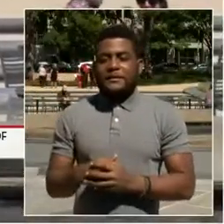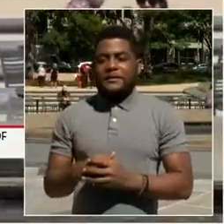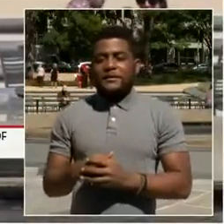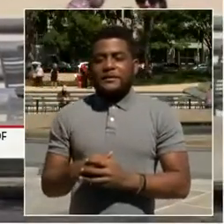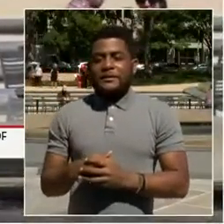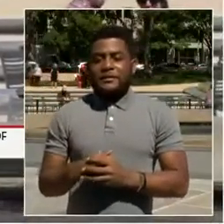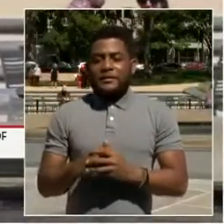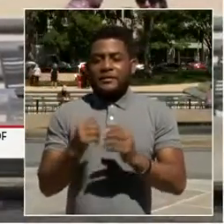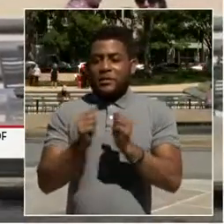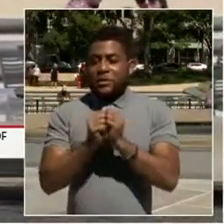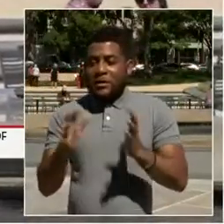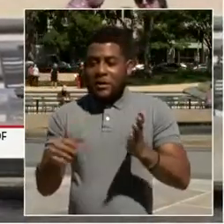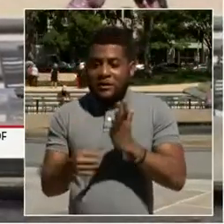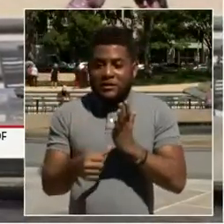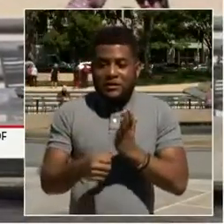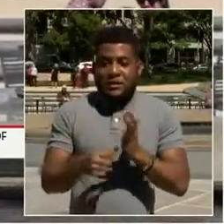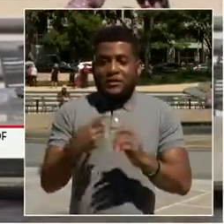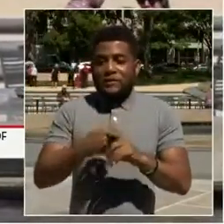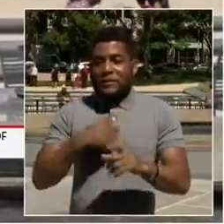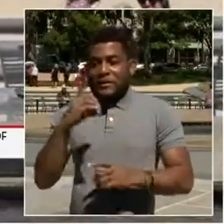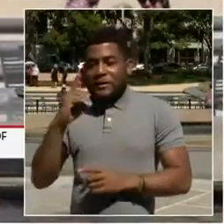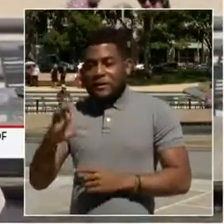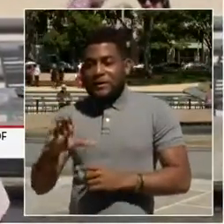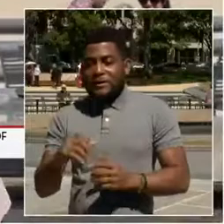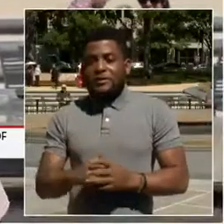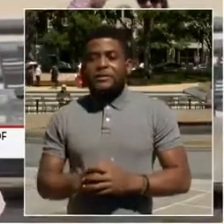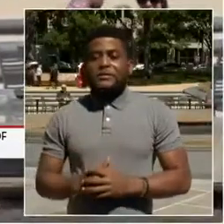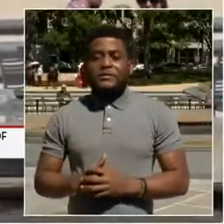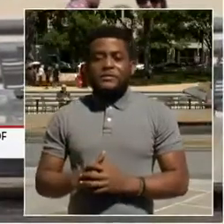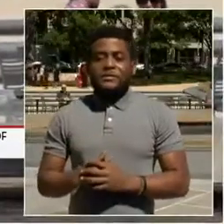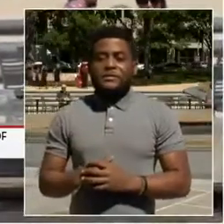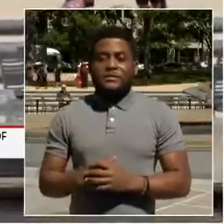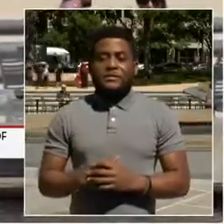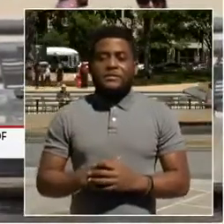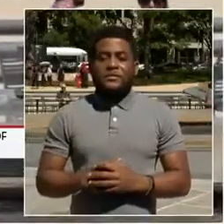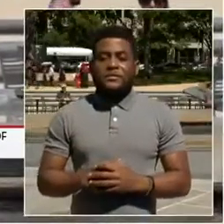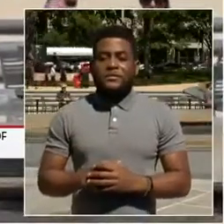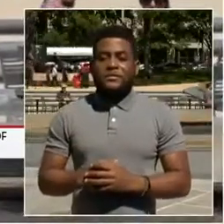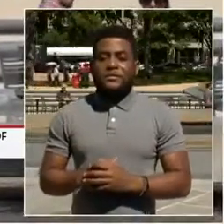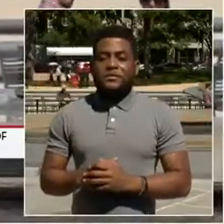the District of Columbia has so generously done, where our